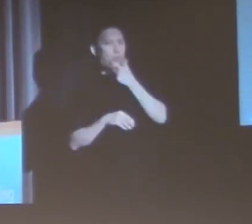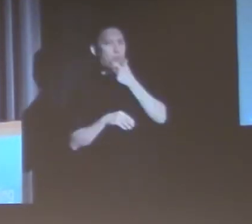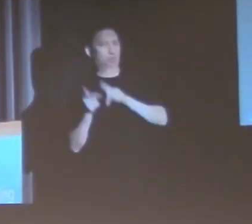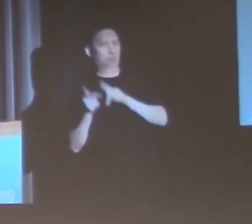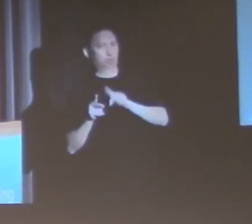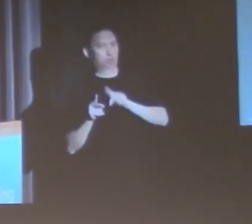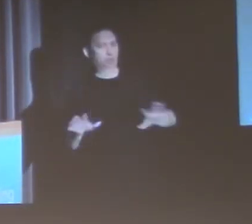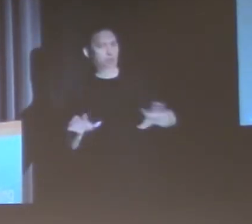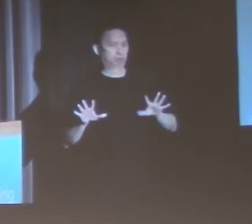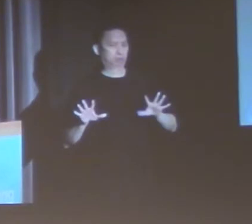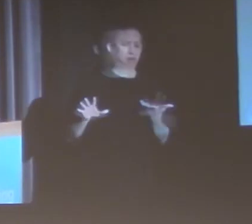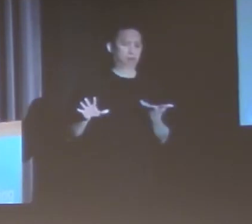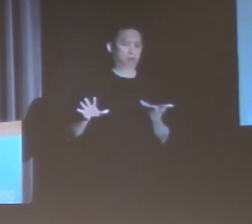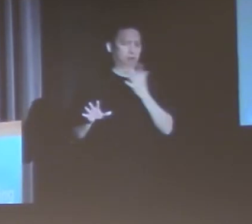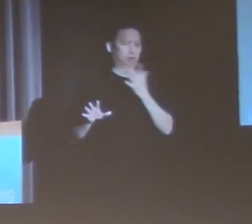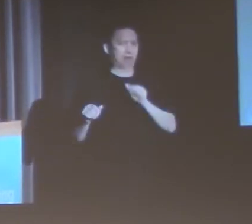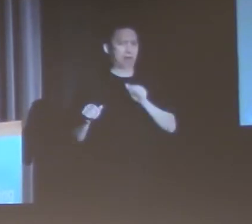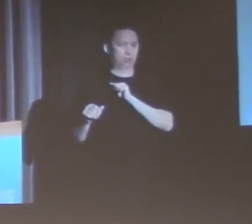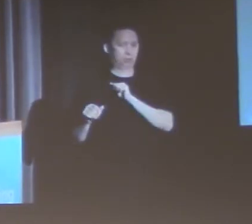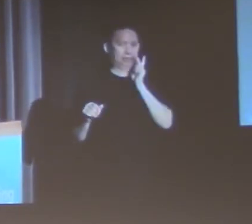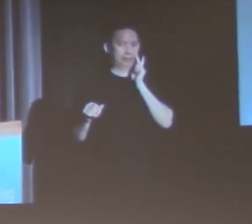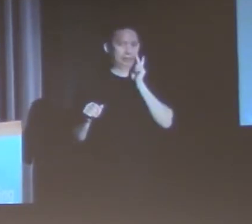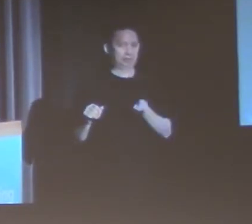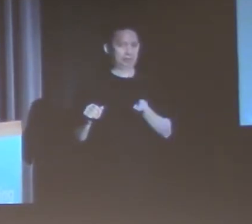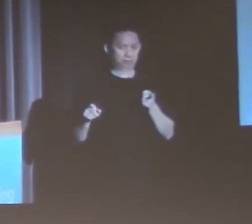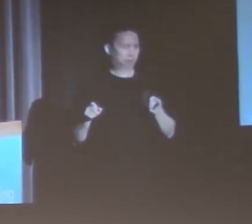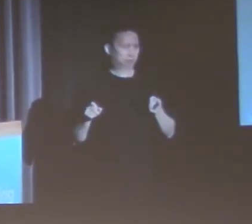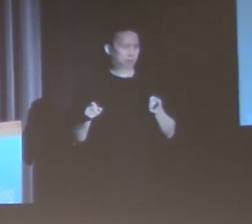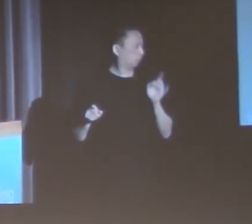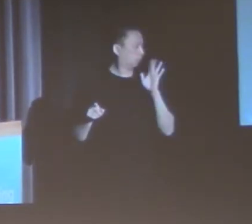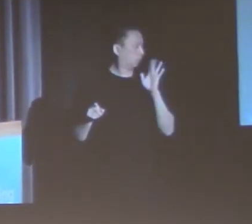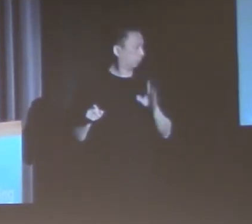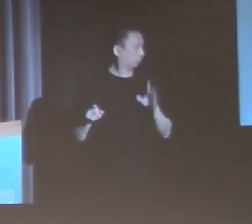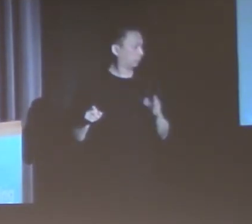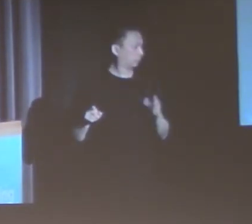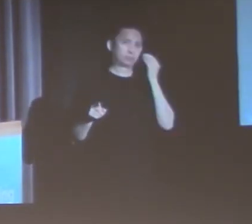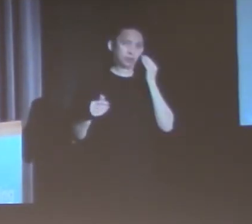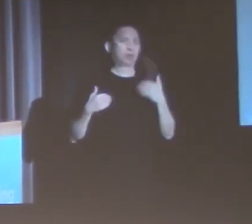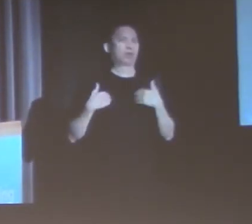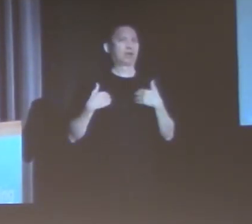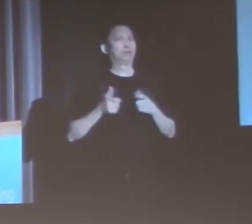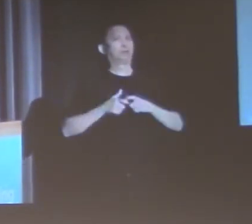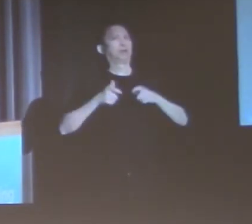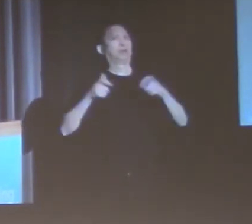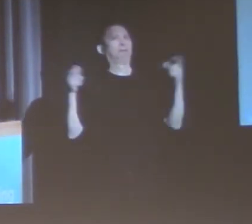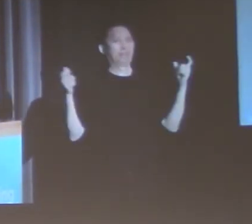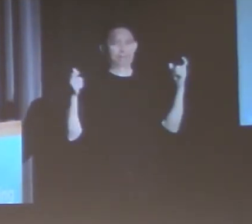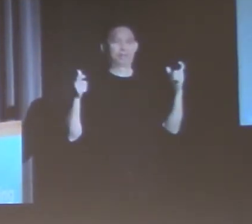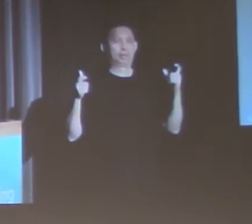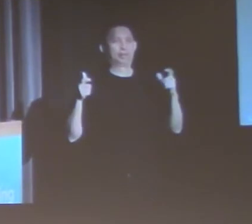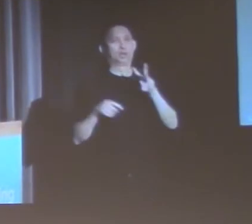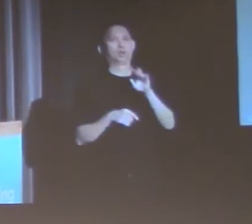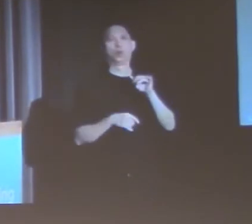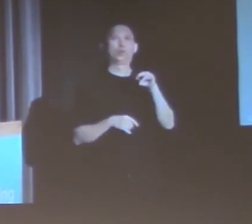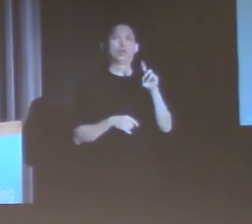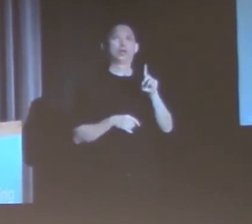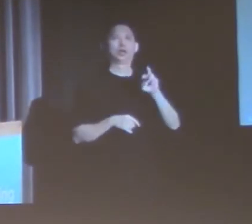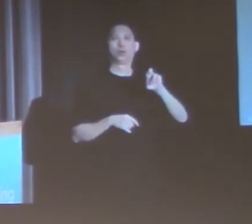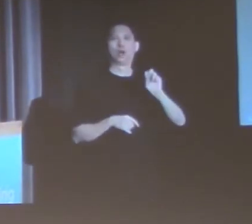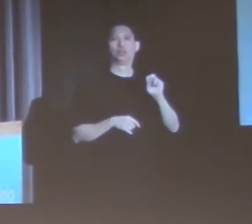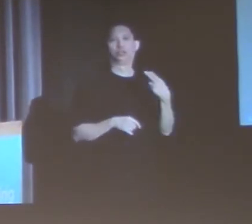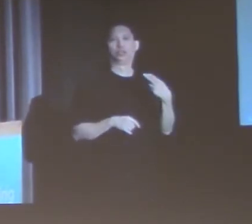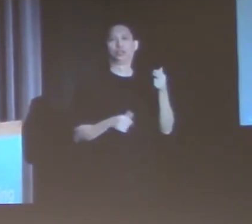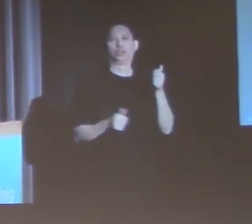attitude to them. As you know, we had this big Windrush drama when it became clear